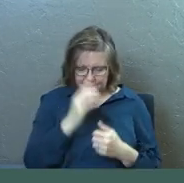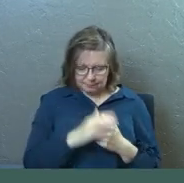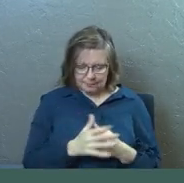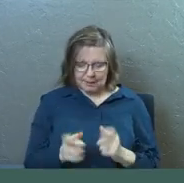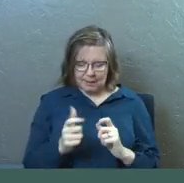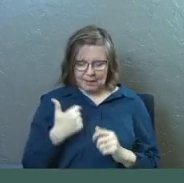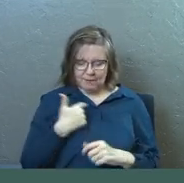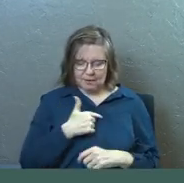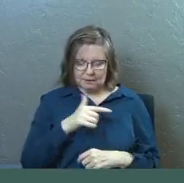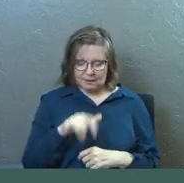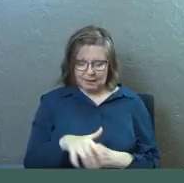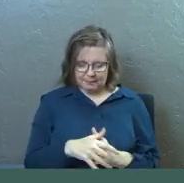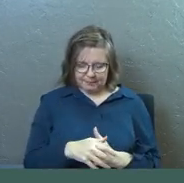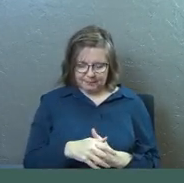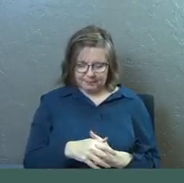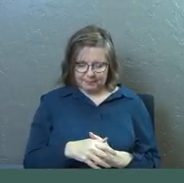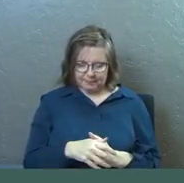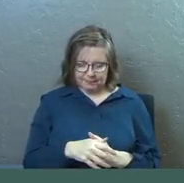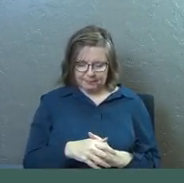Give us that.